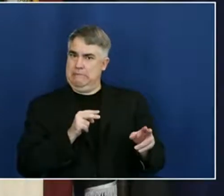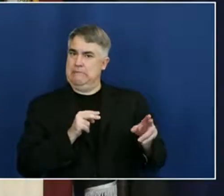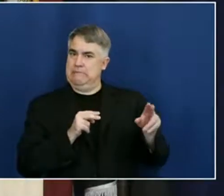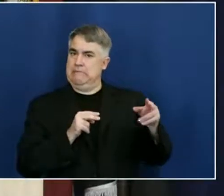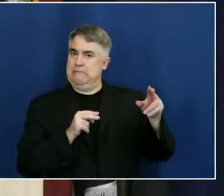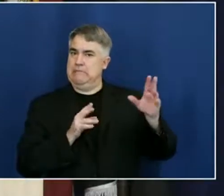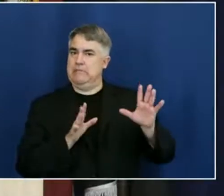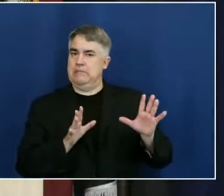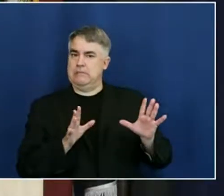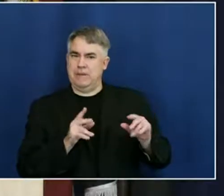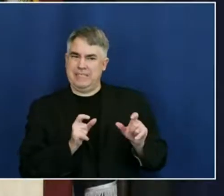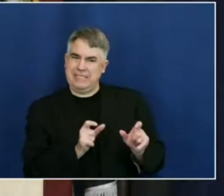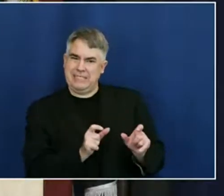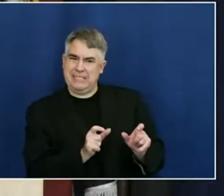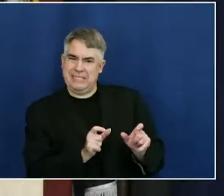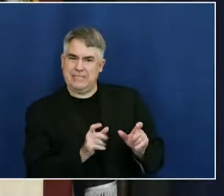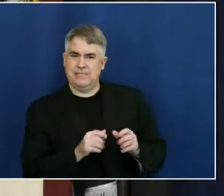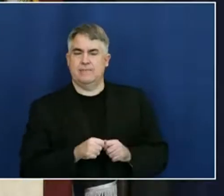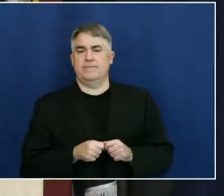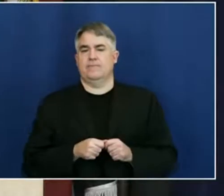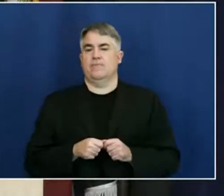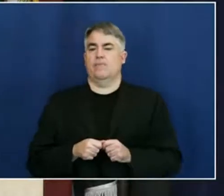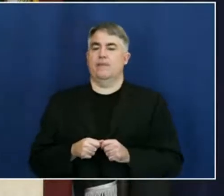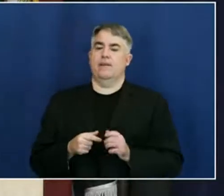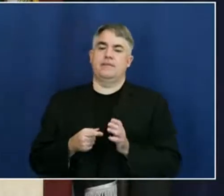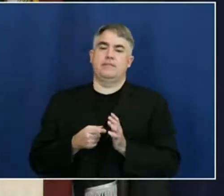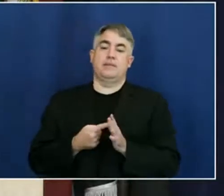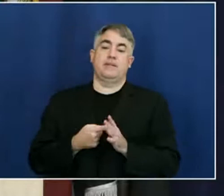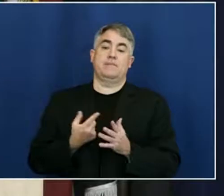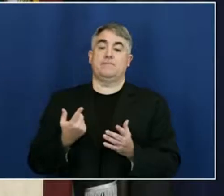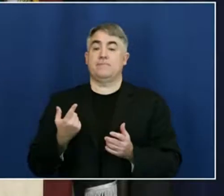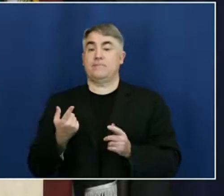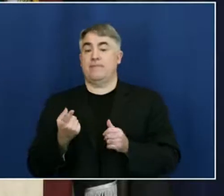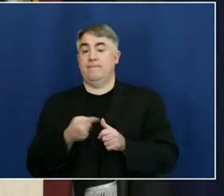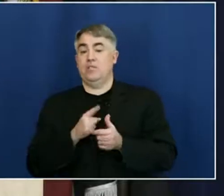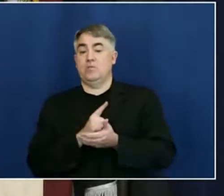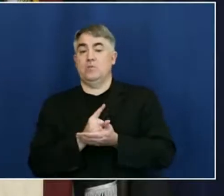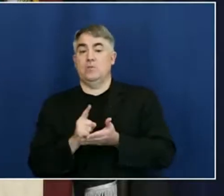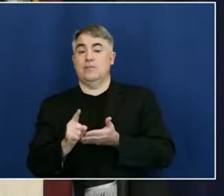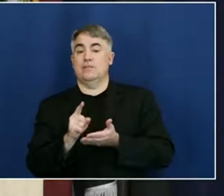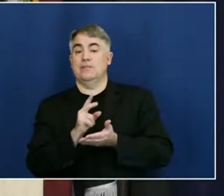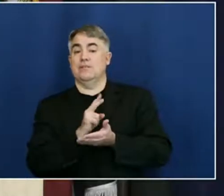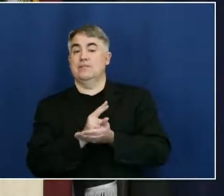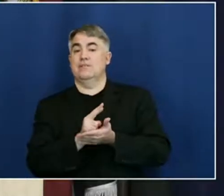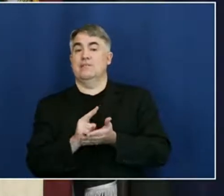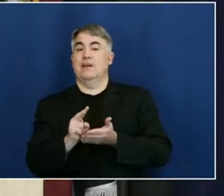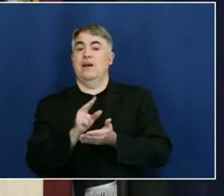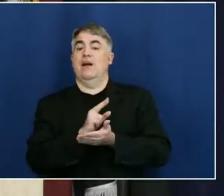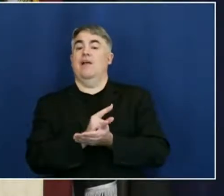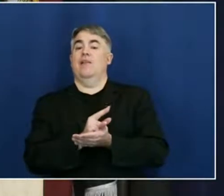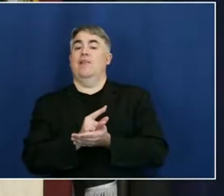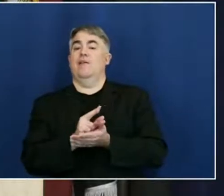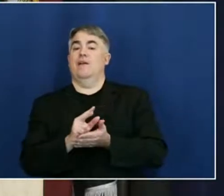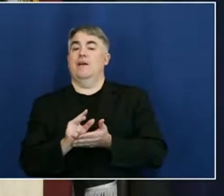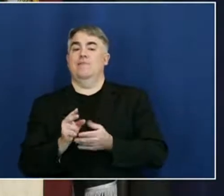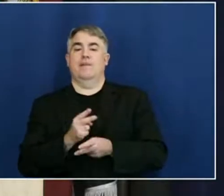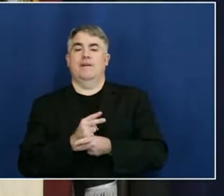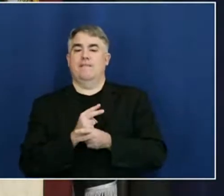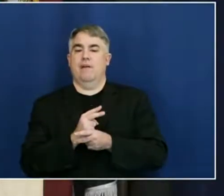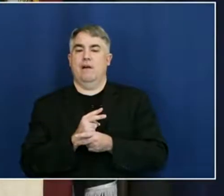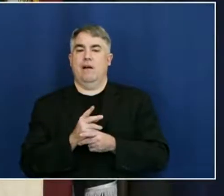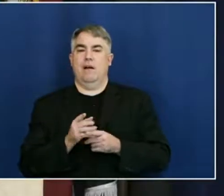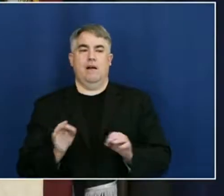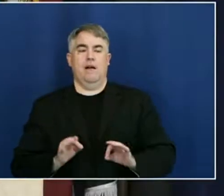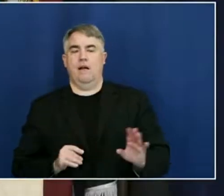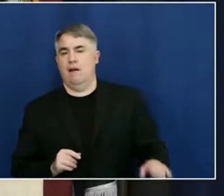of what can become an exponential curve, you got to be careful about being lulled into a false sense of security. So I think we'll